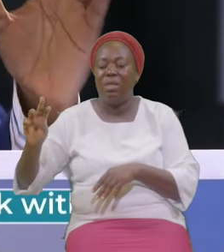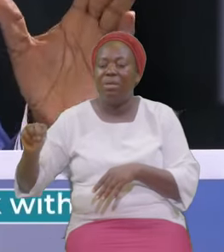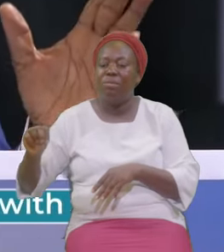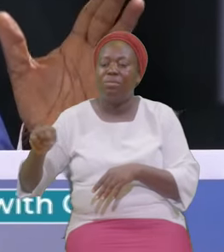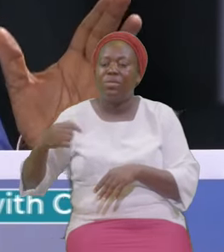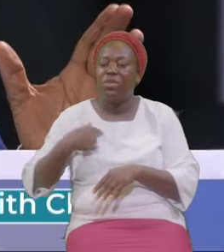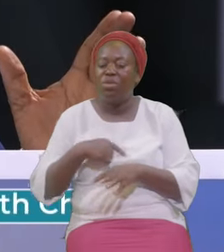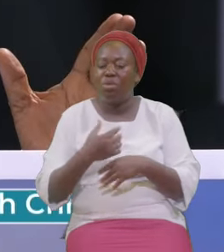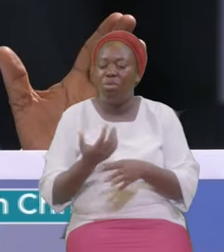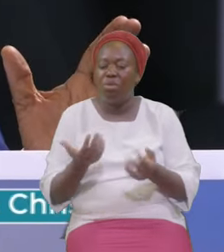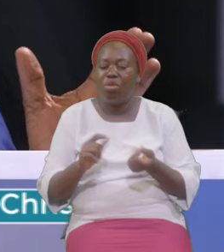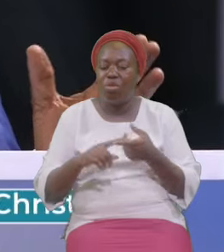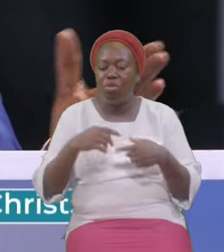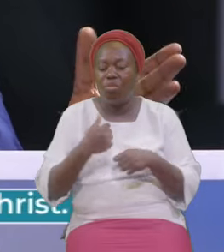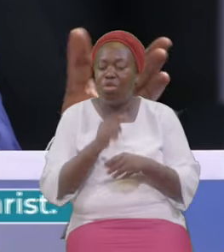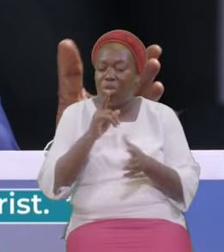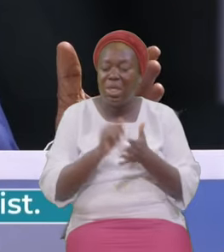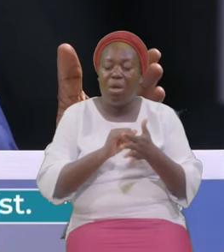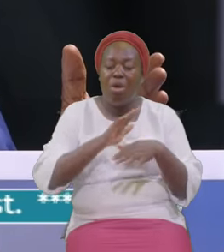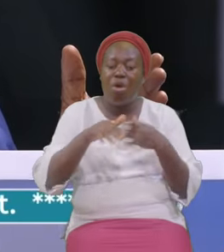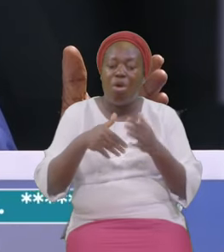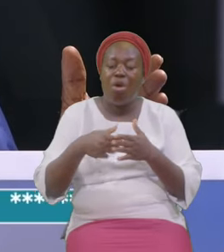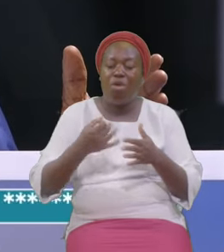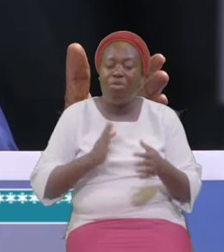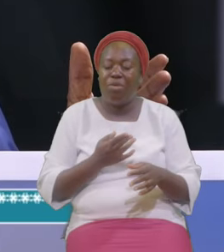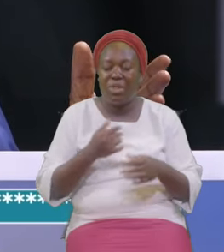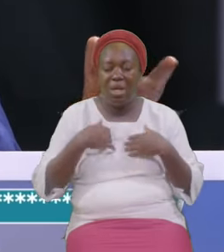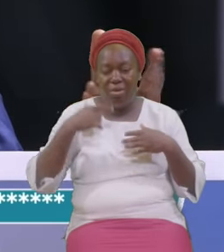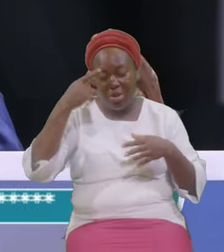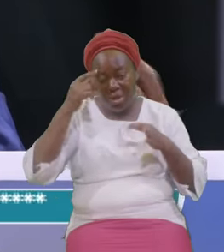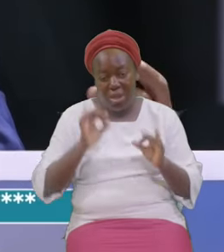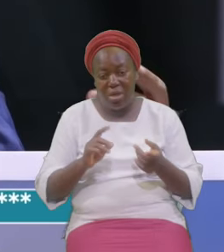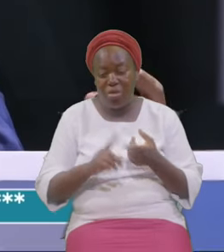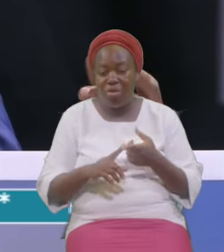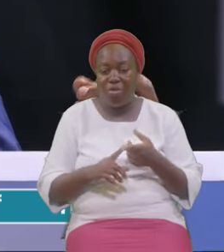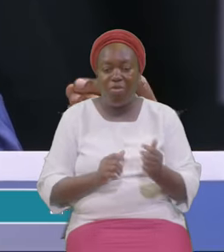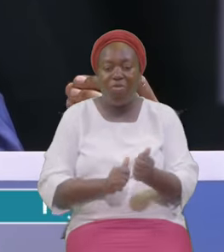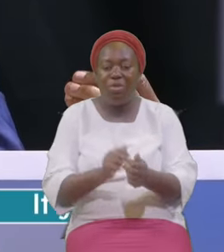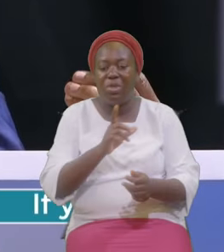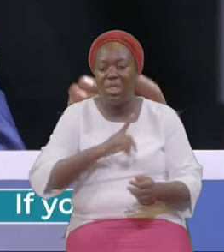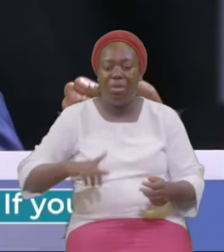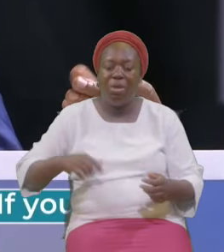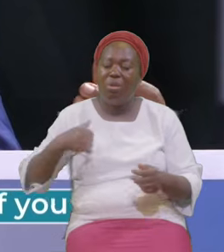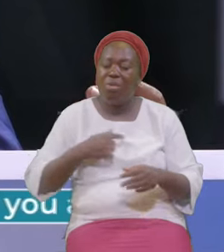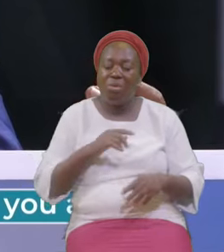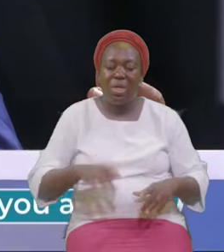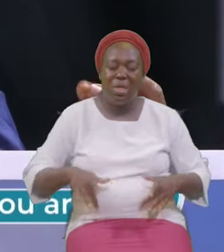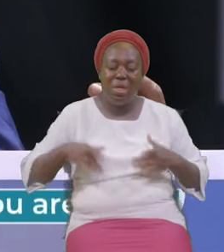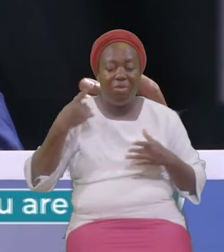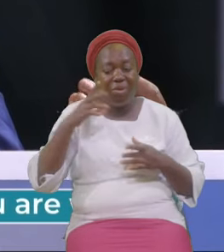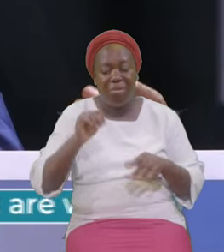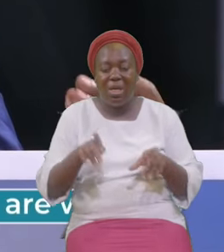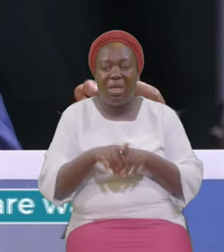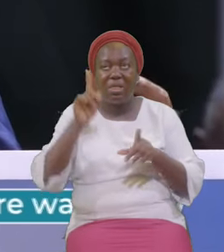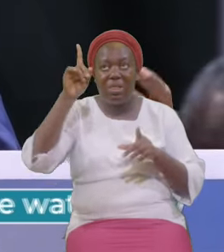taken decision to follow the Lord, serve Him, live for Him, as He has forgiven you, saved you, make